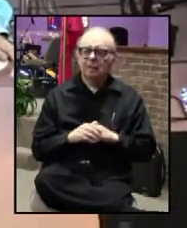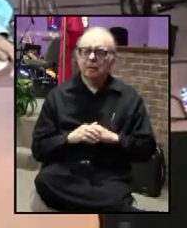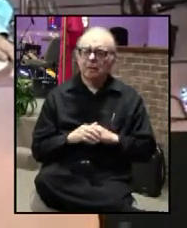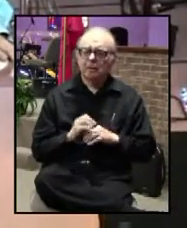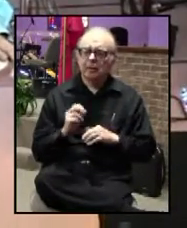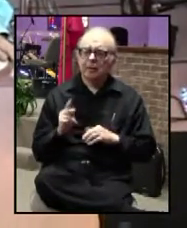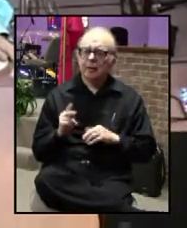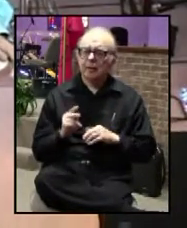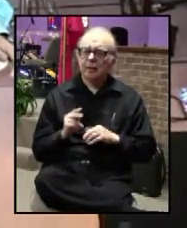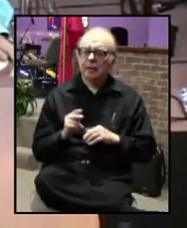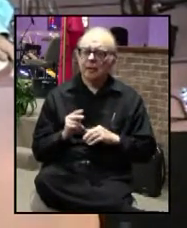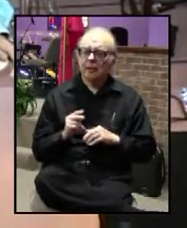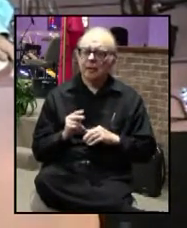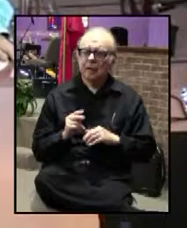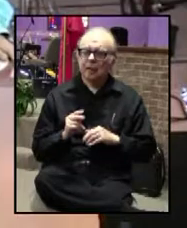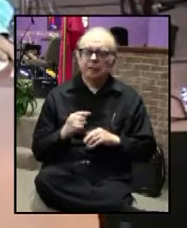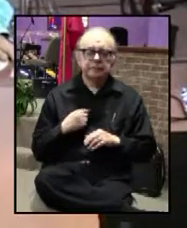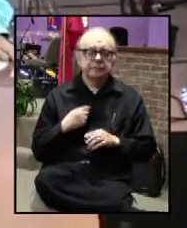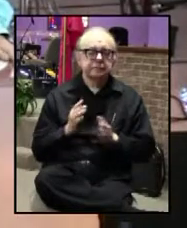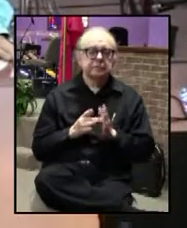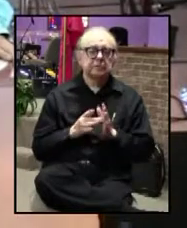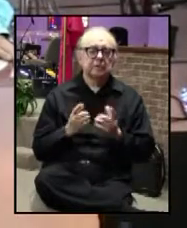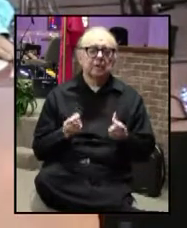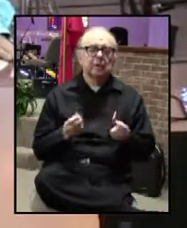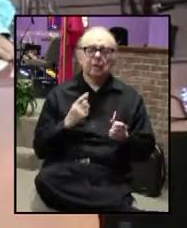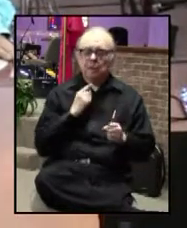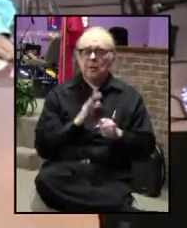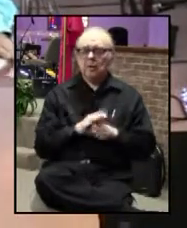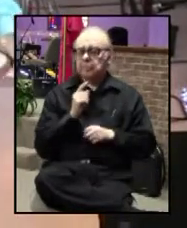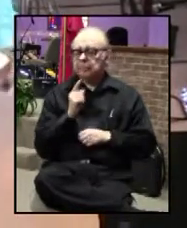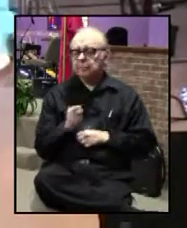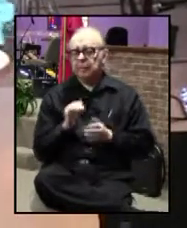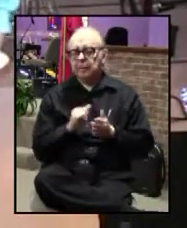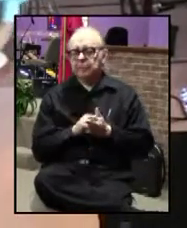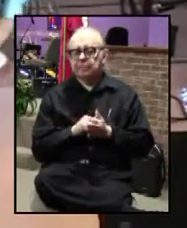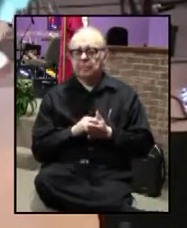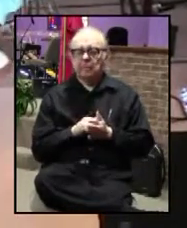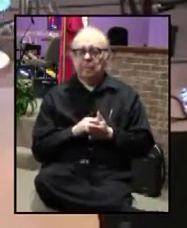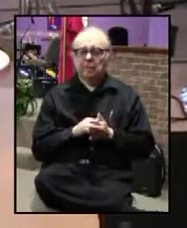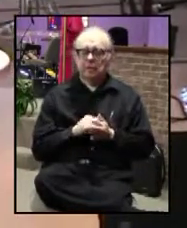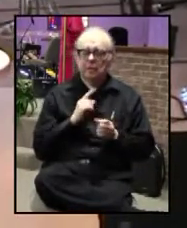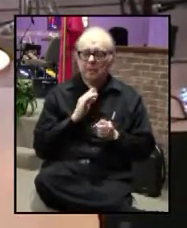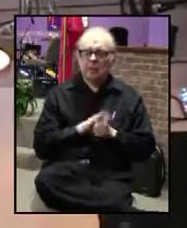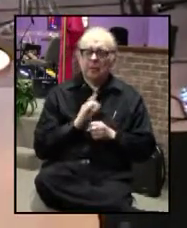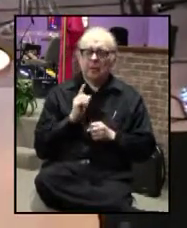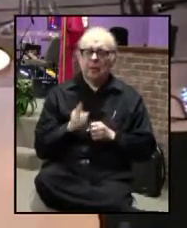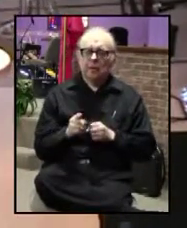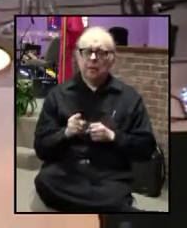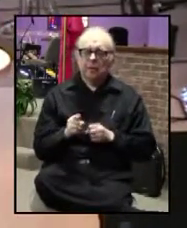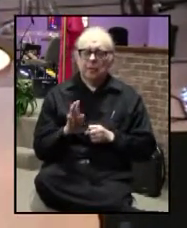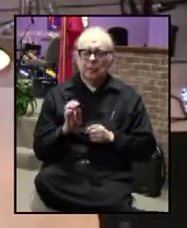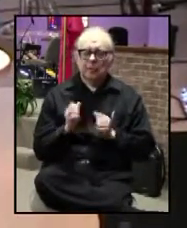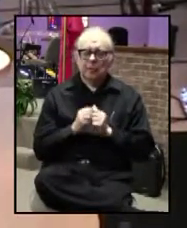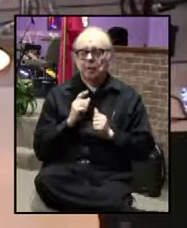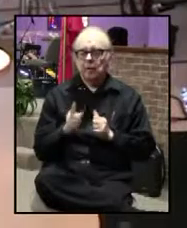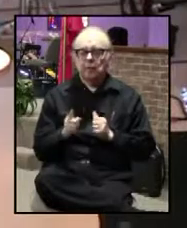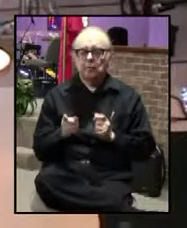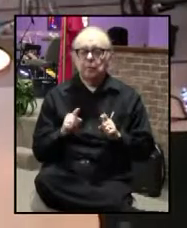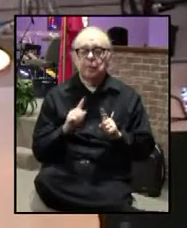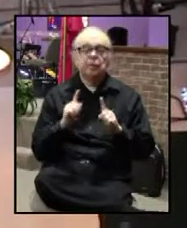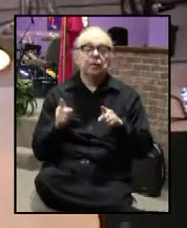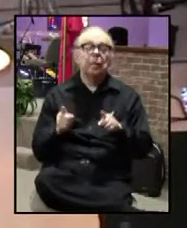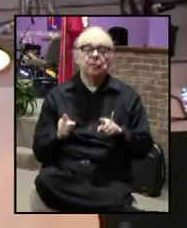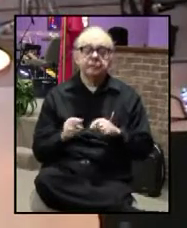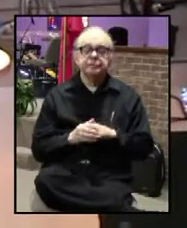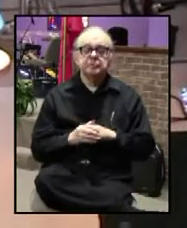Okay. And then what did he do? He says, I promise you this. I promise you that I will be with you when you go.